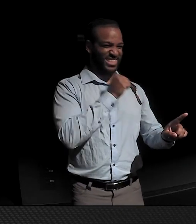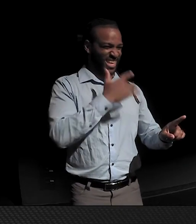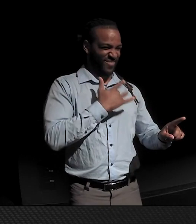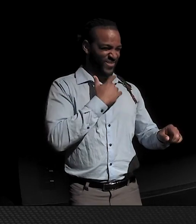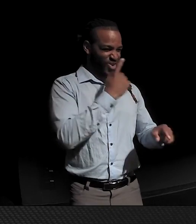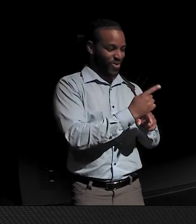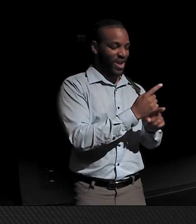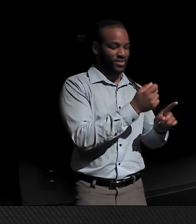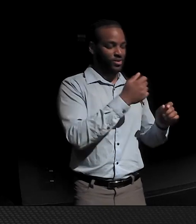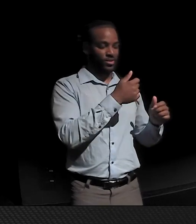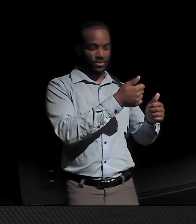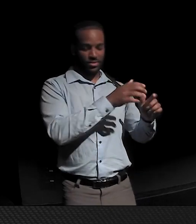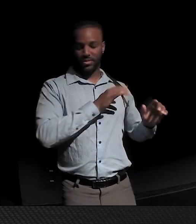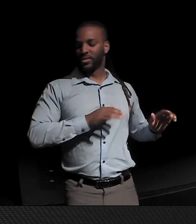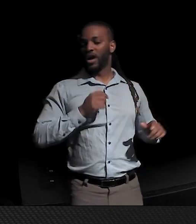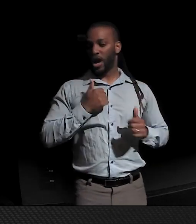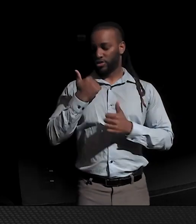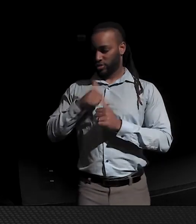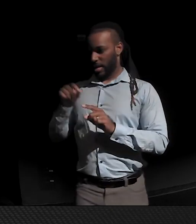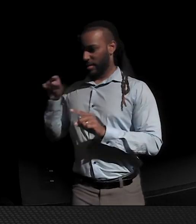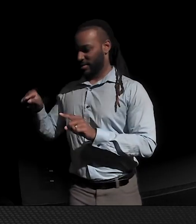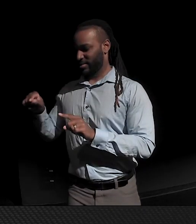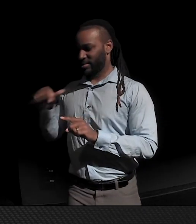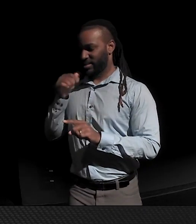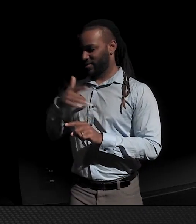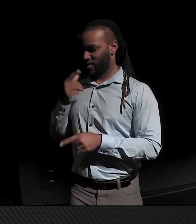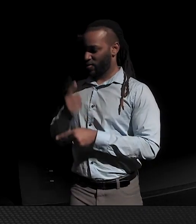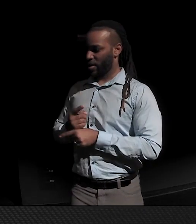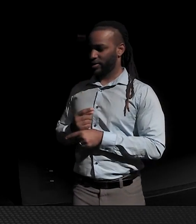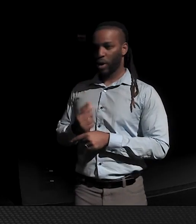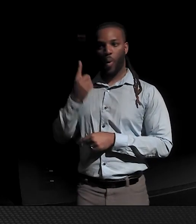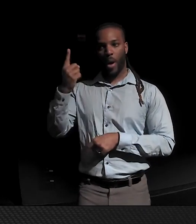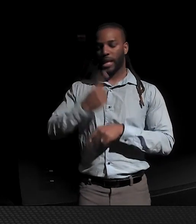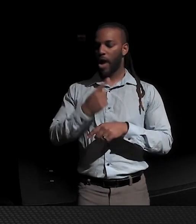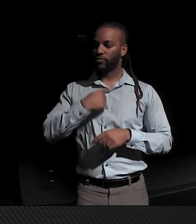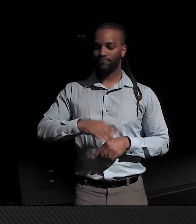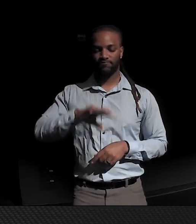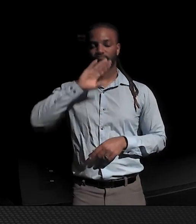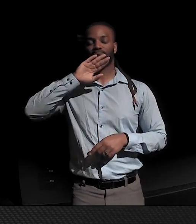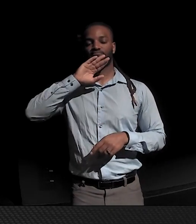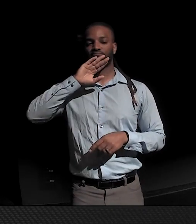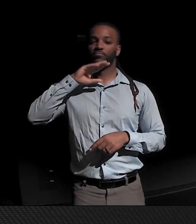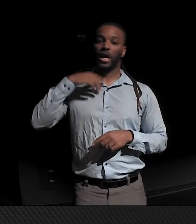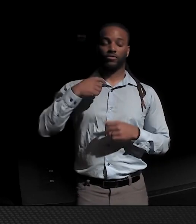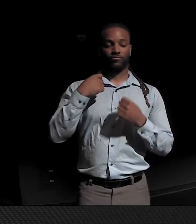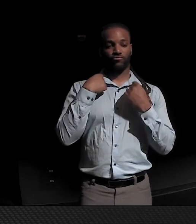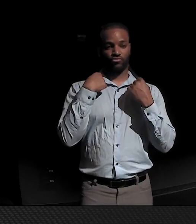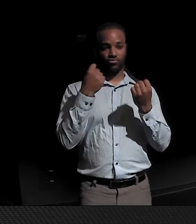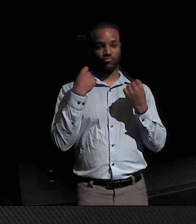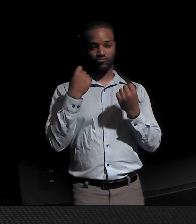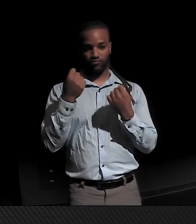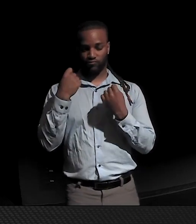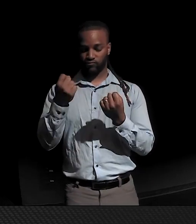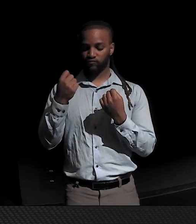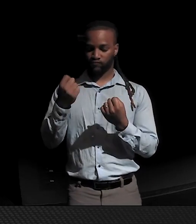and it just didn't feel right. And so one day I was really frustrated and I was driving in my car and